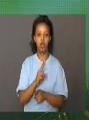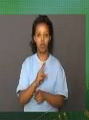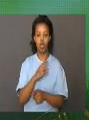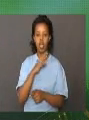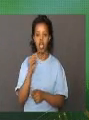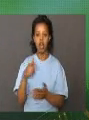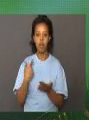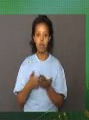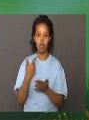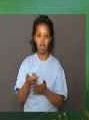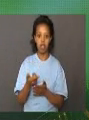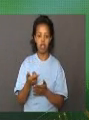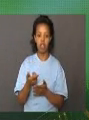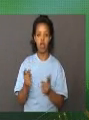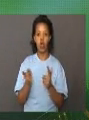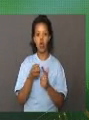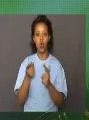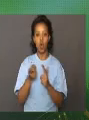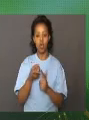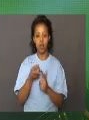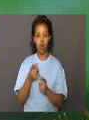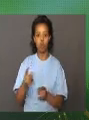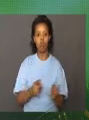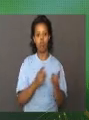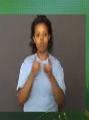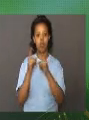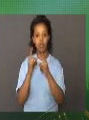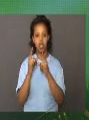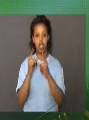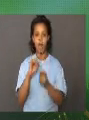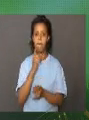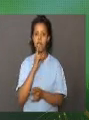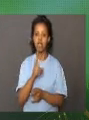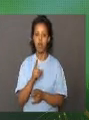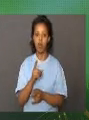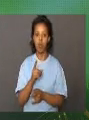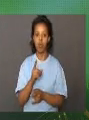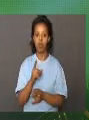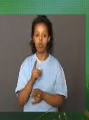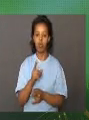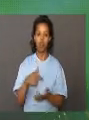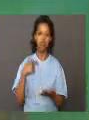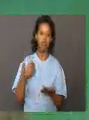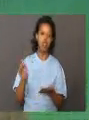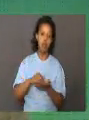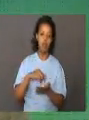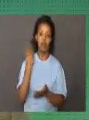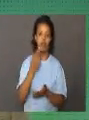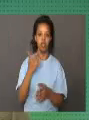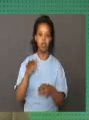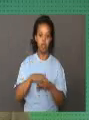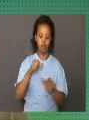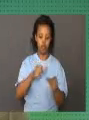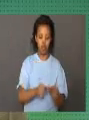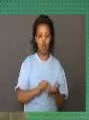byproduct of the activated sludge method that is recycled and used again. It